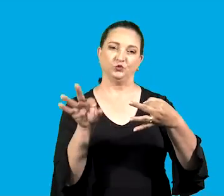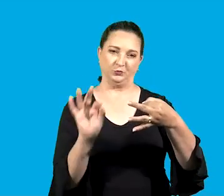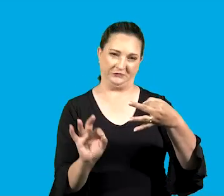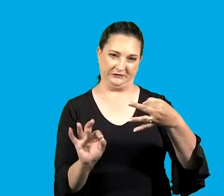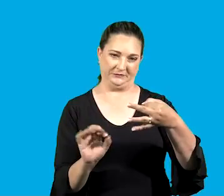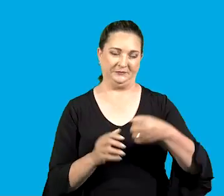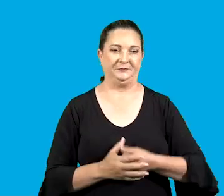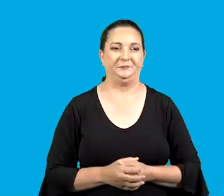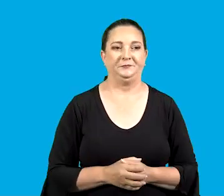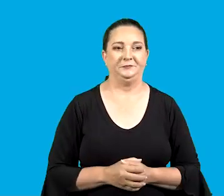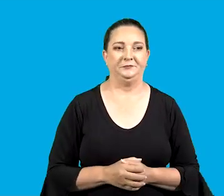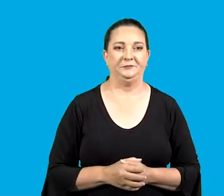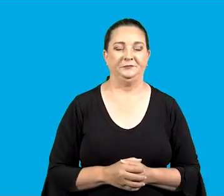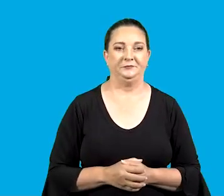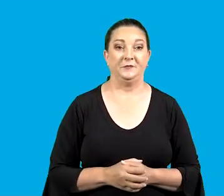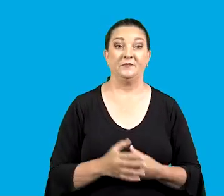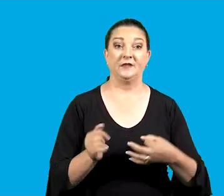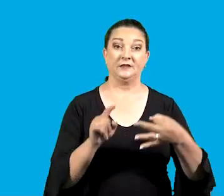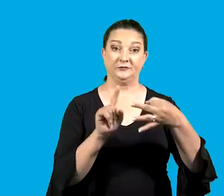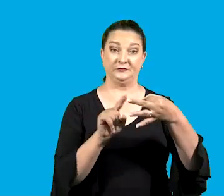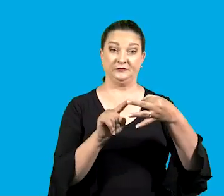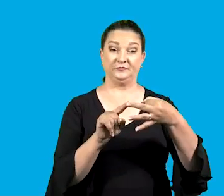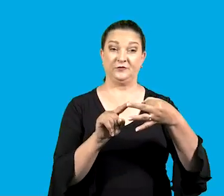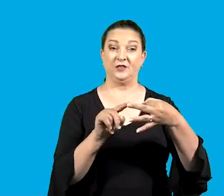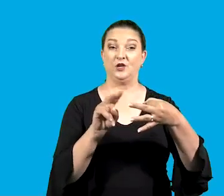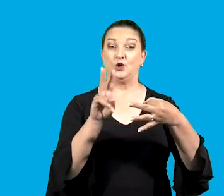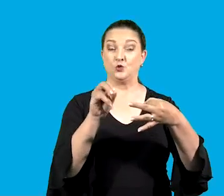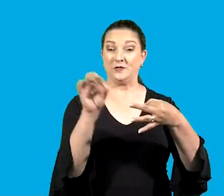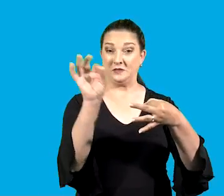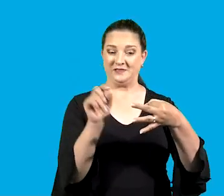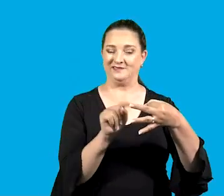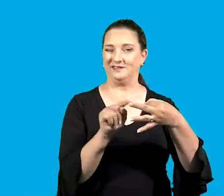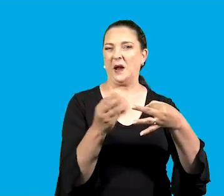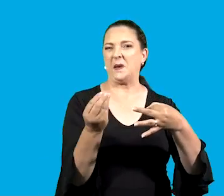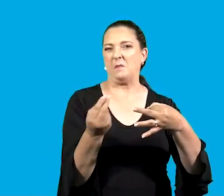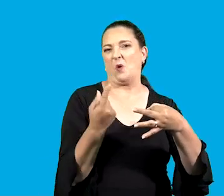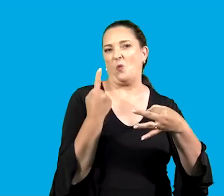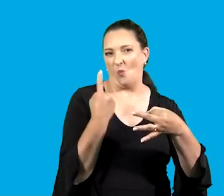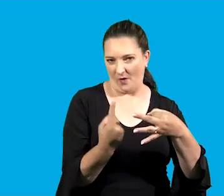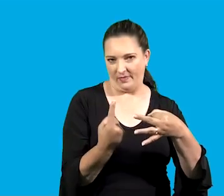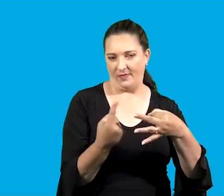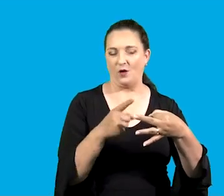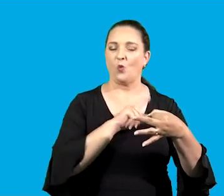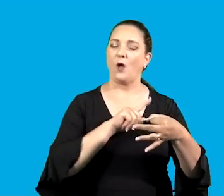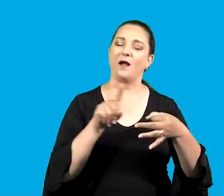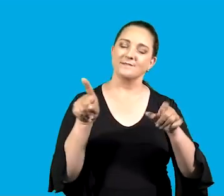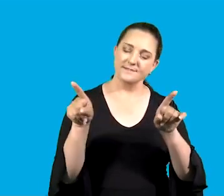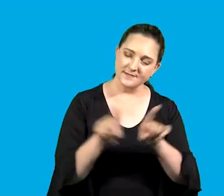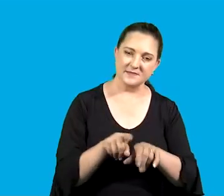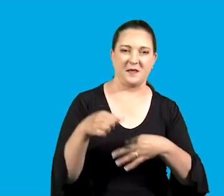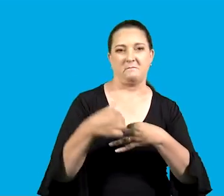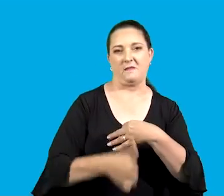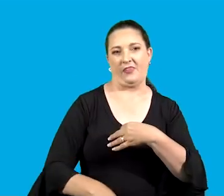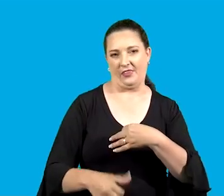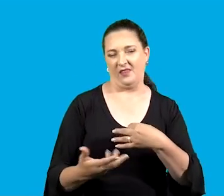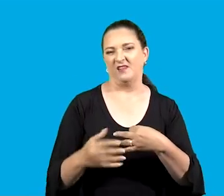22%. So I call the 20% 1, same month. That means if I sell in July, I